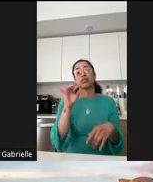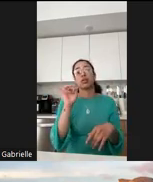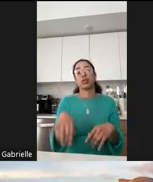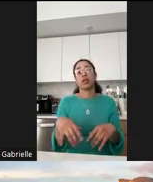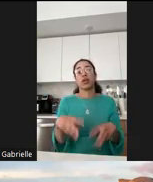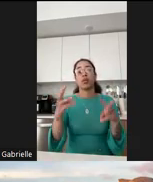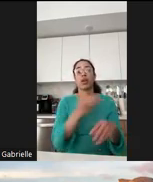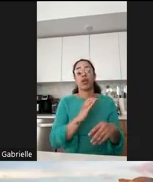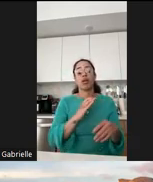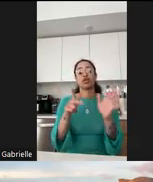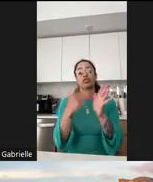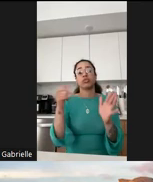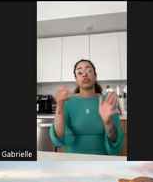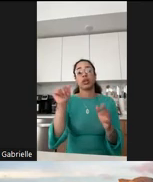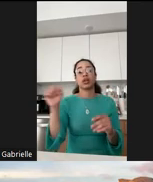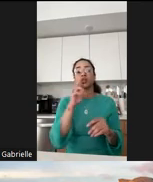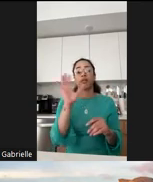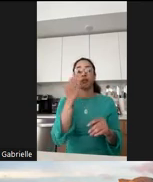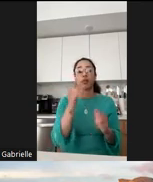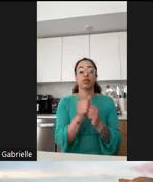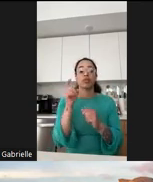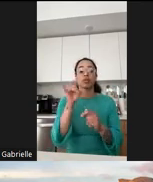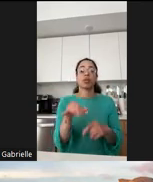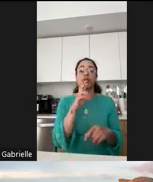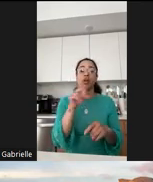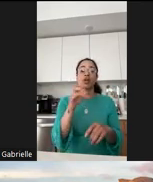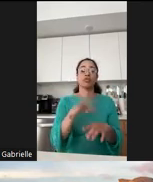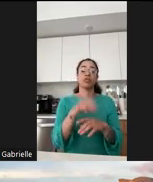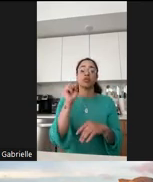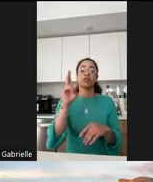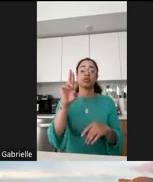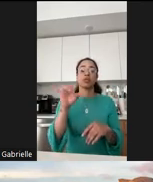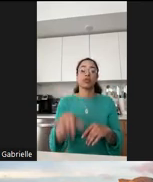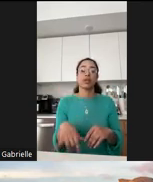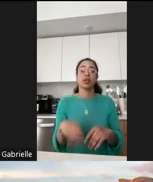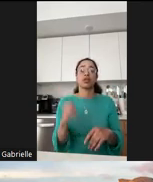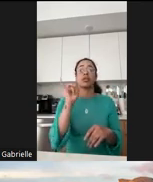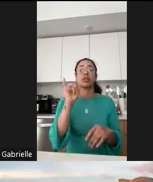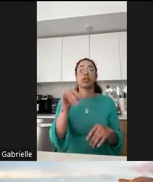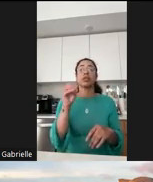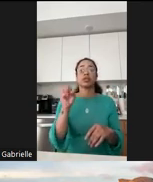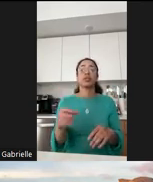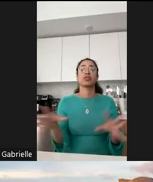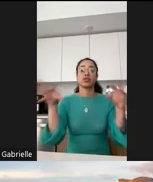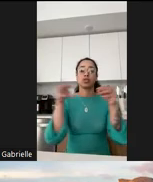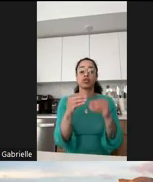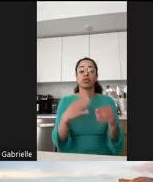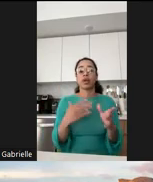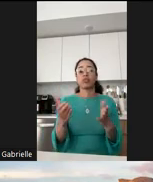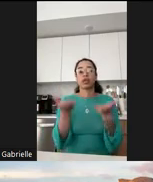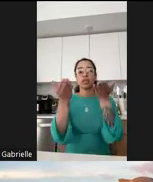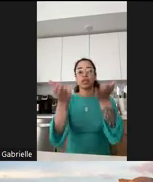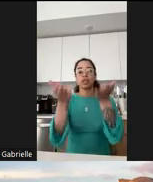with the questions that will be asked on the survey. So that does conclude my presentation about the CASEO